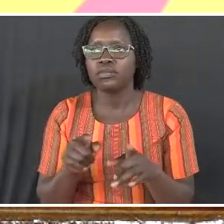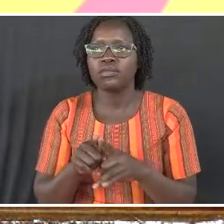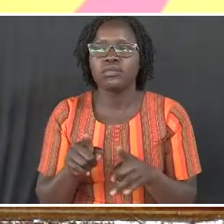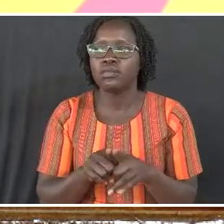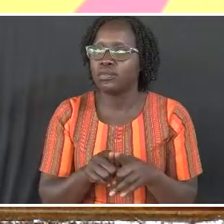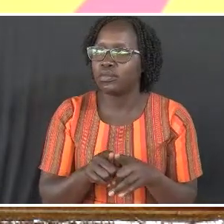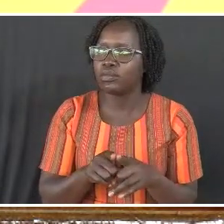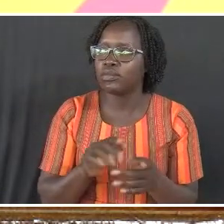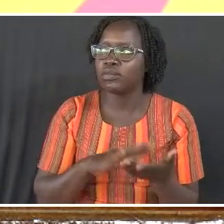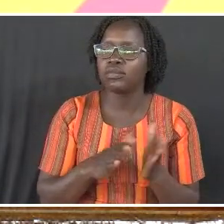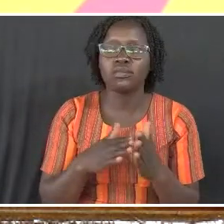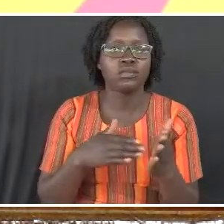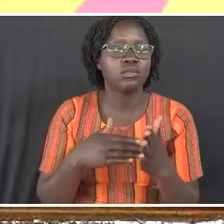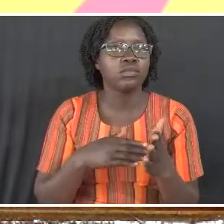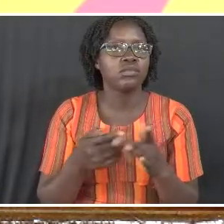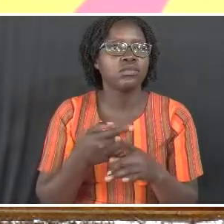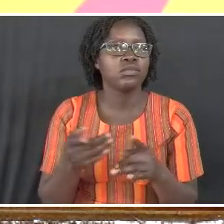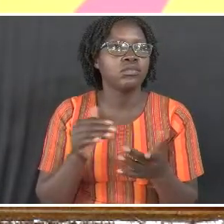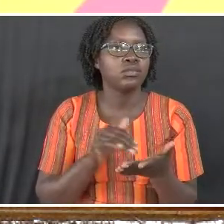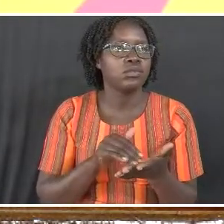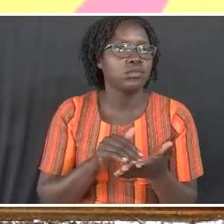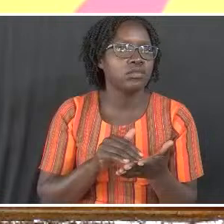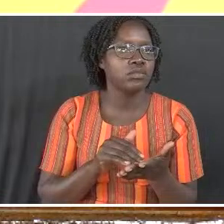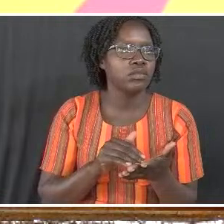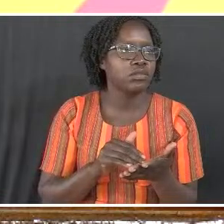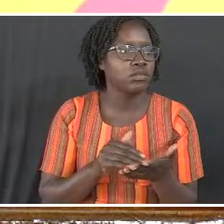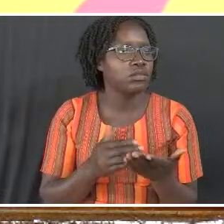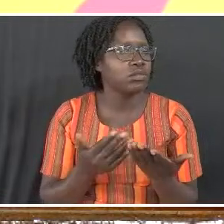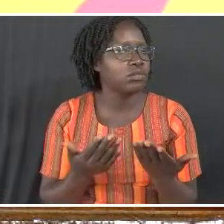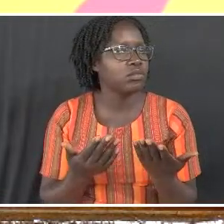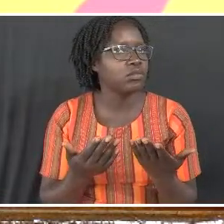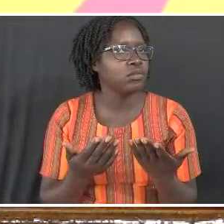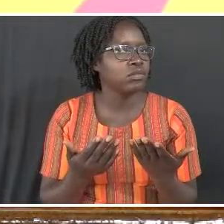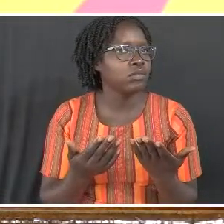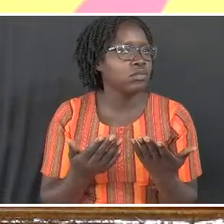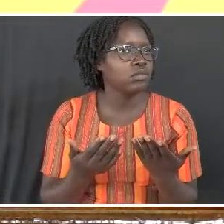to recede. But again, there are other causes like